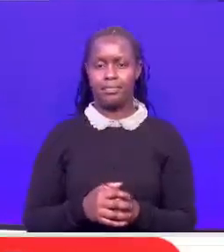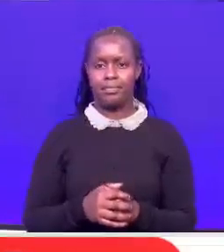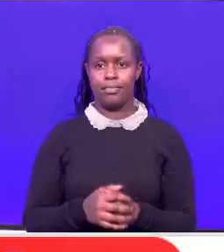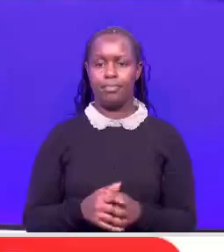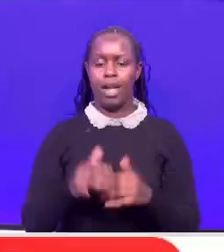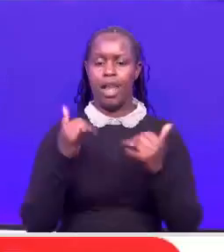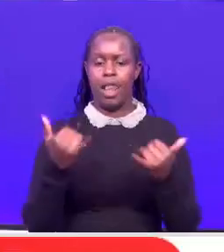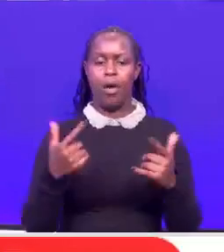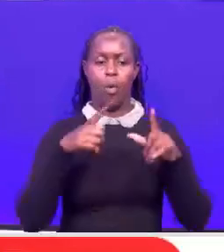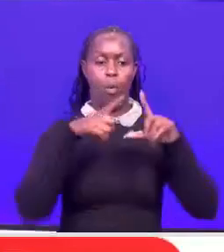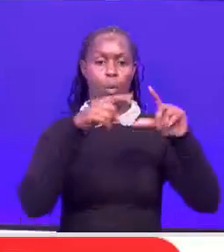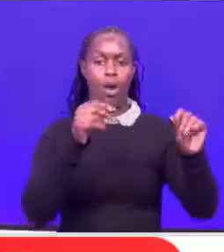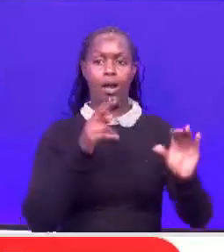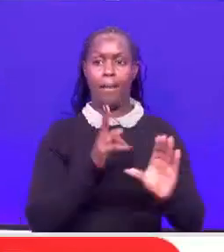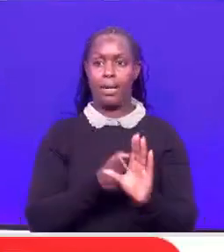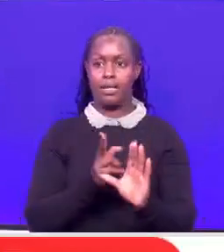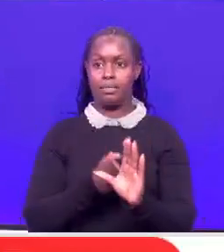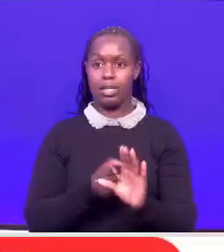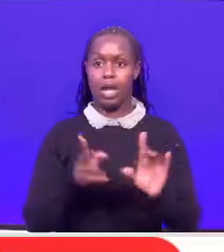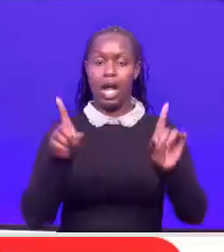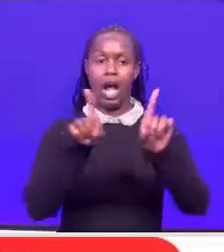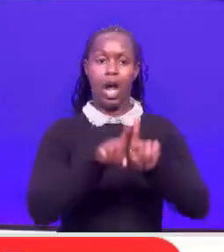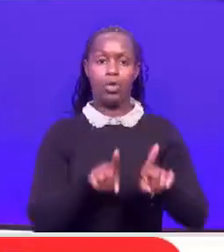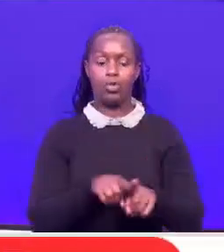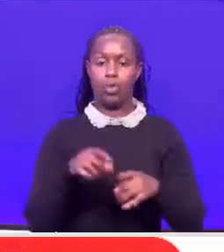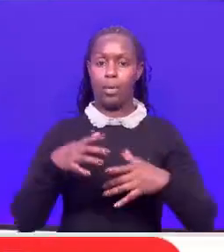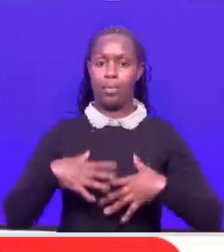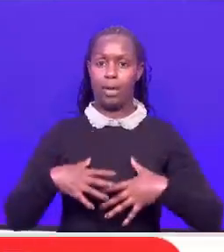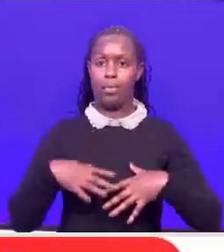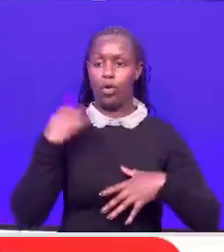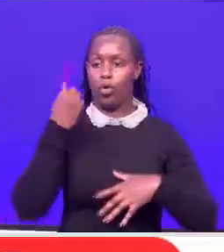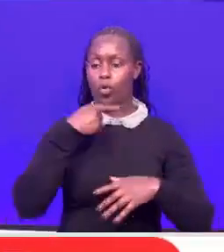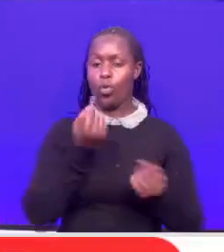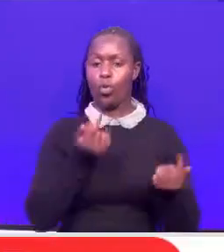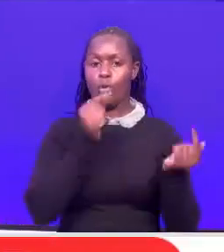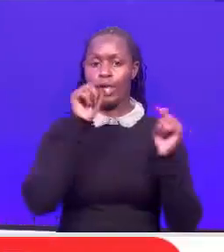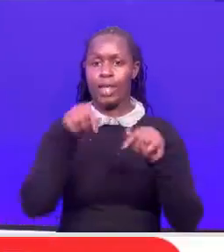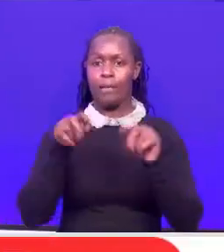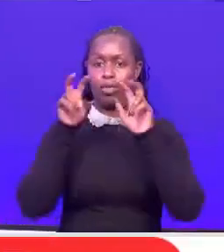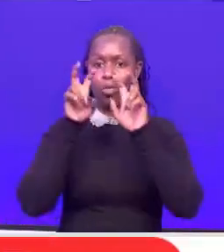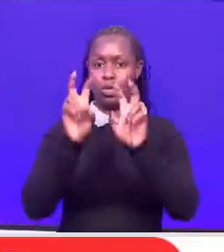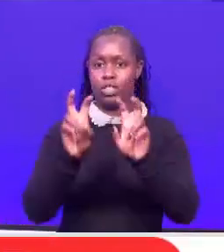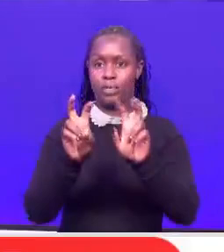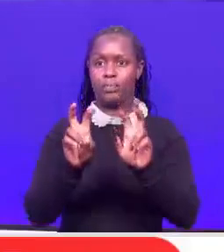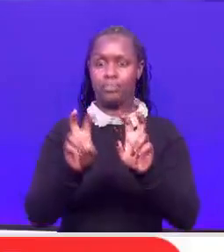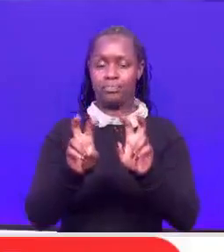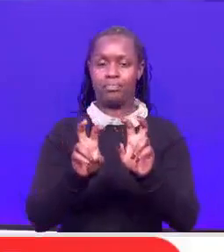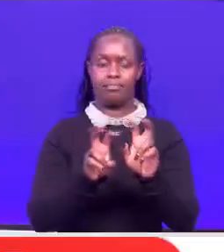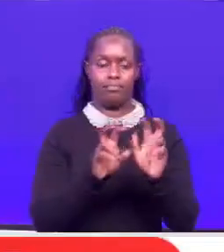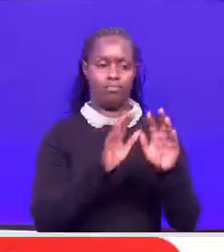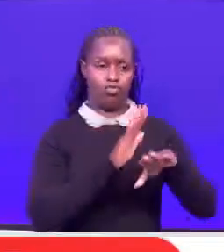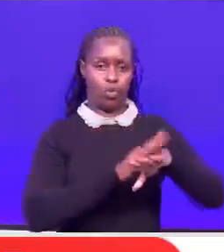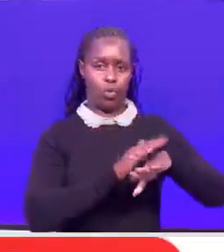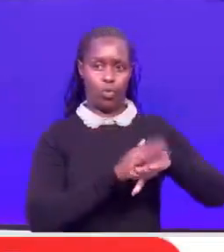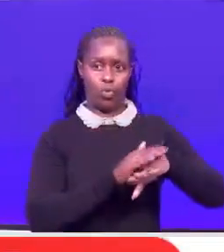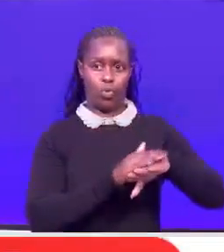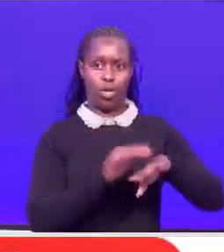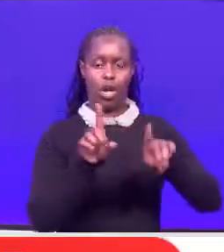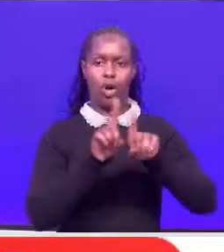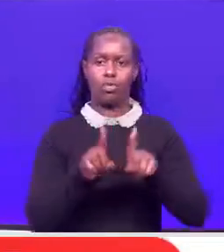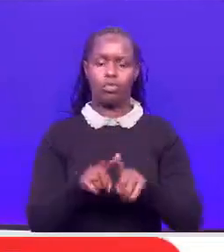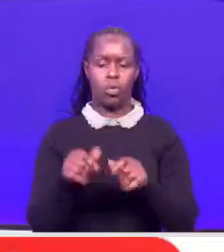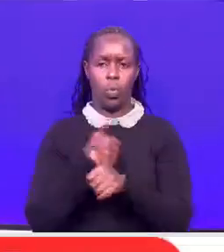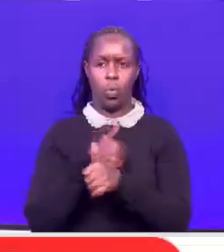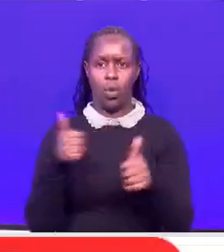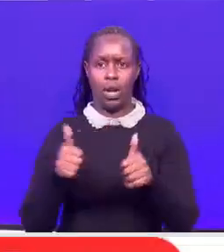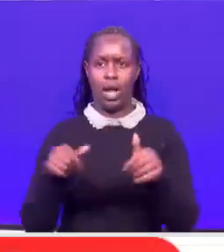the participants and of course the spectators that we want to commend you very well for what you did and for the discipline you had, and